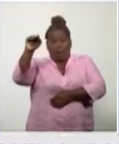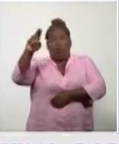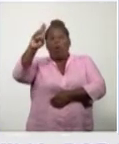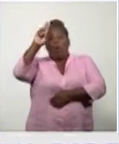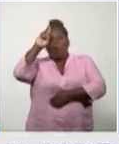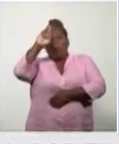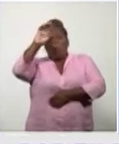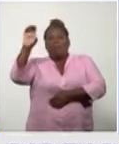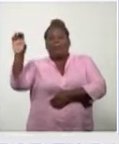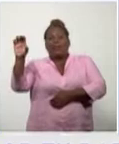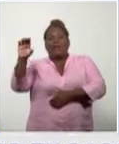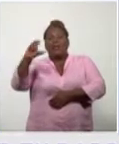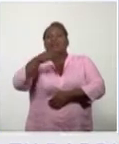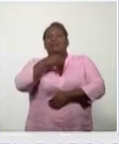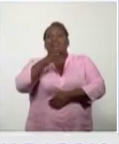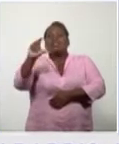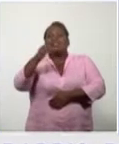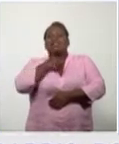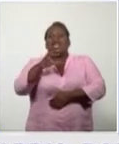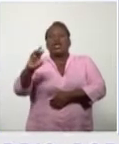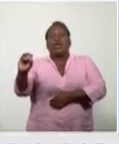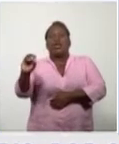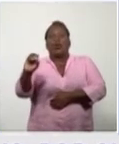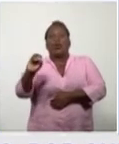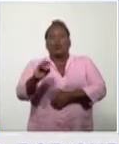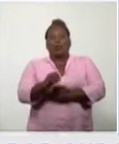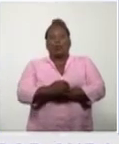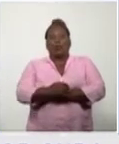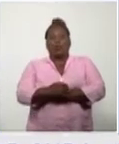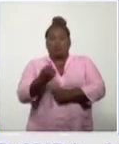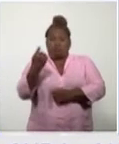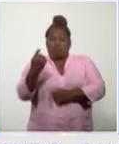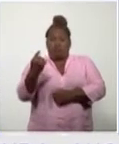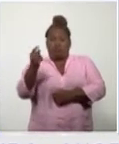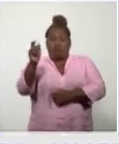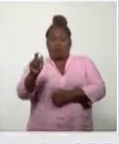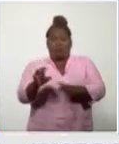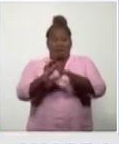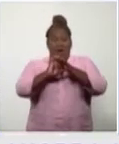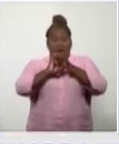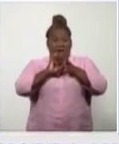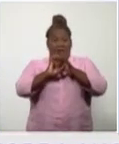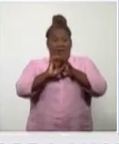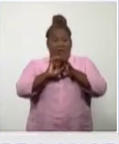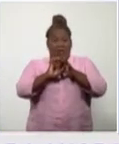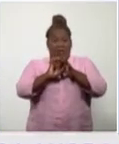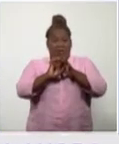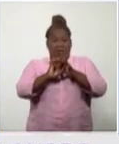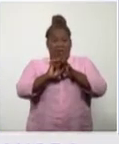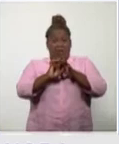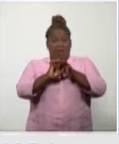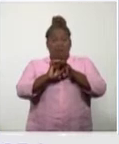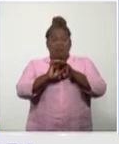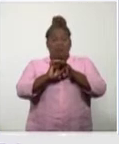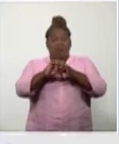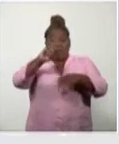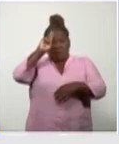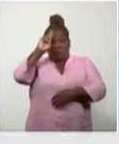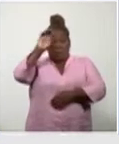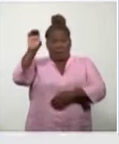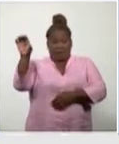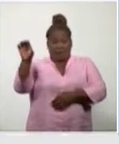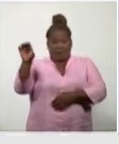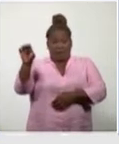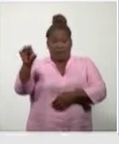patients are admitted in the Salvador Allende Hospital here in Havana, One of the patients who was reported in